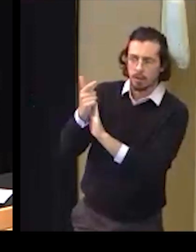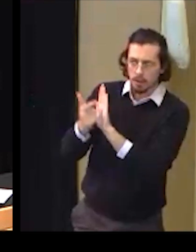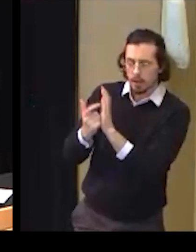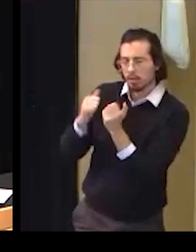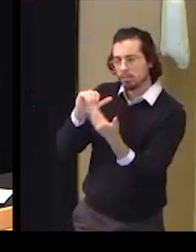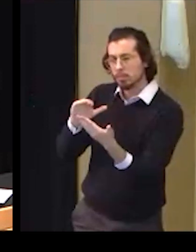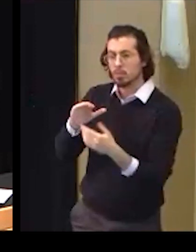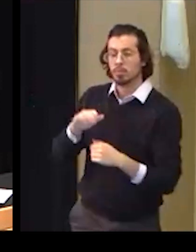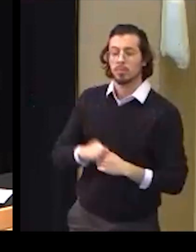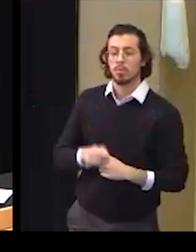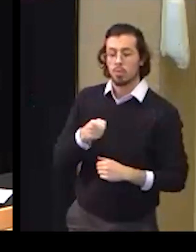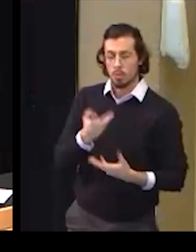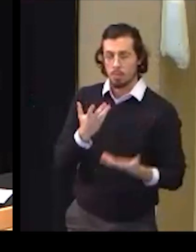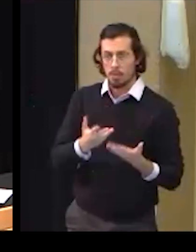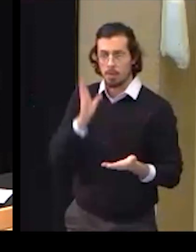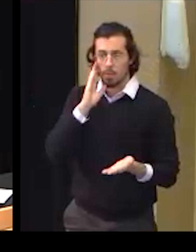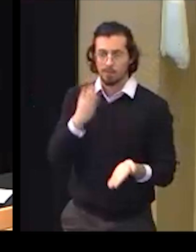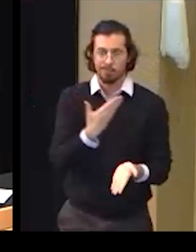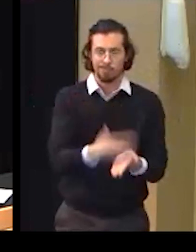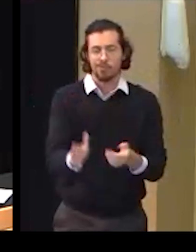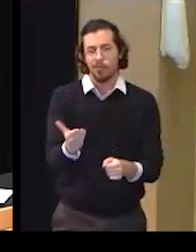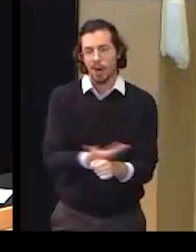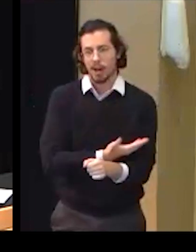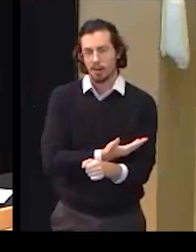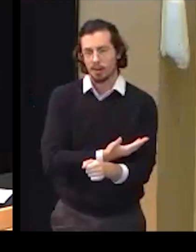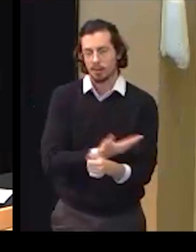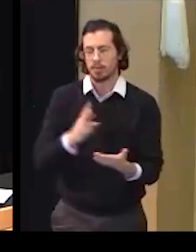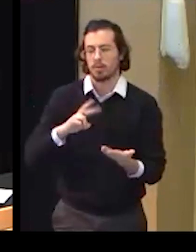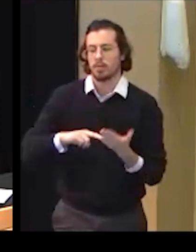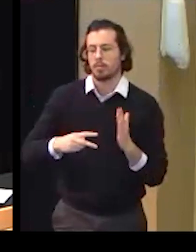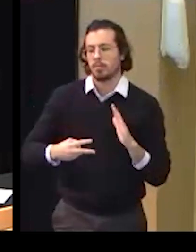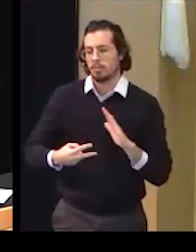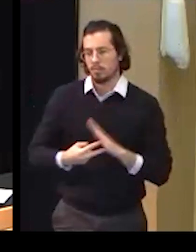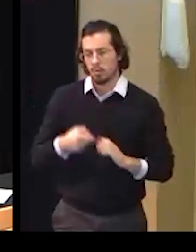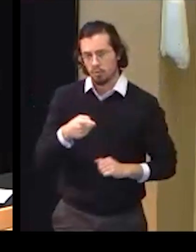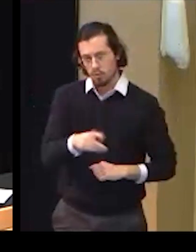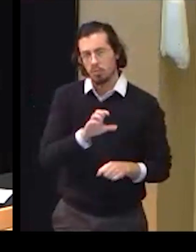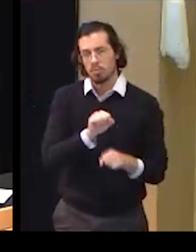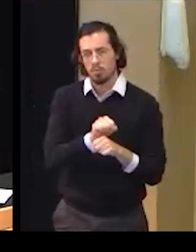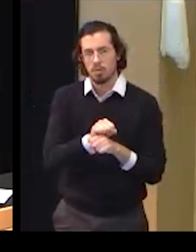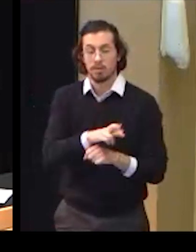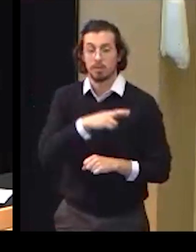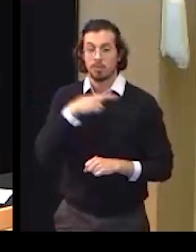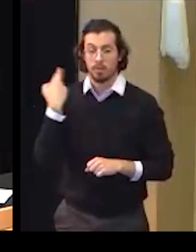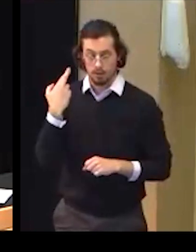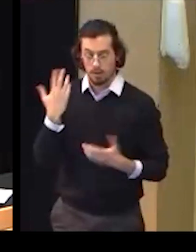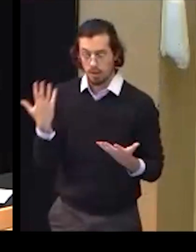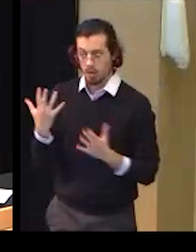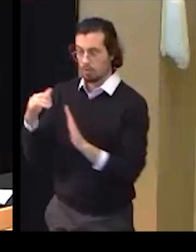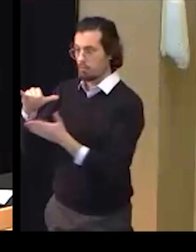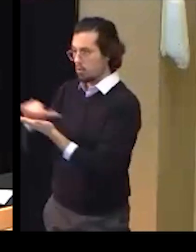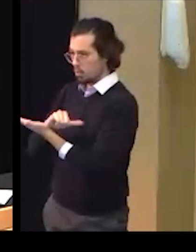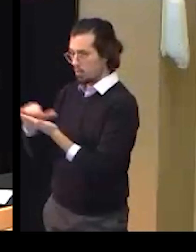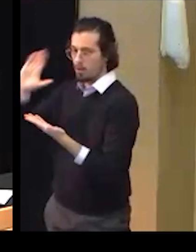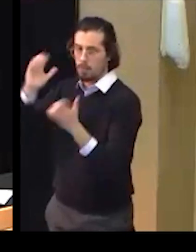or the like, you may wind up being discharged. So you're at risk of your employment in New York State in a way that you might not be in